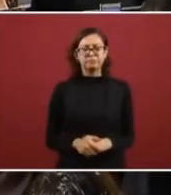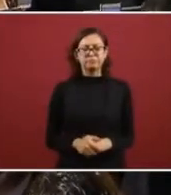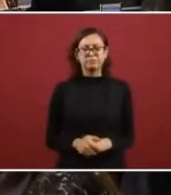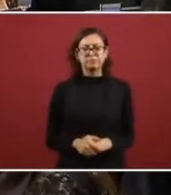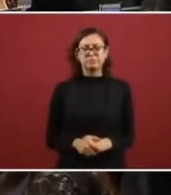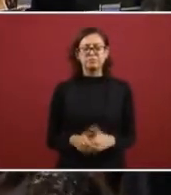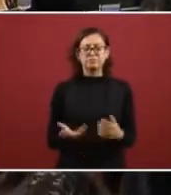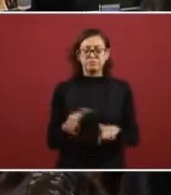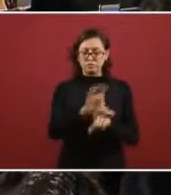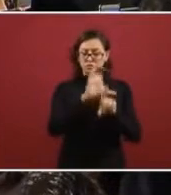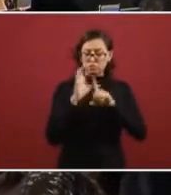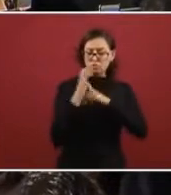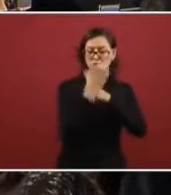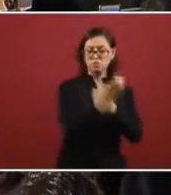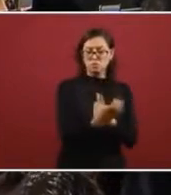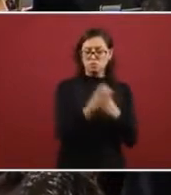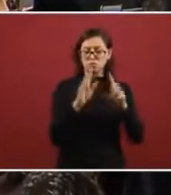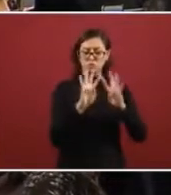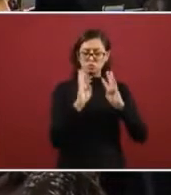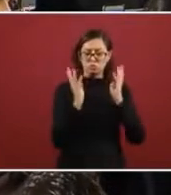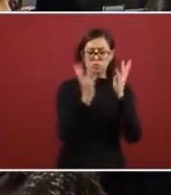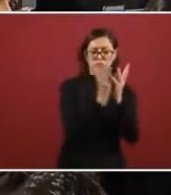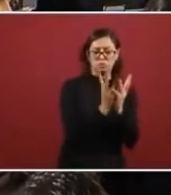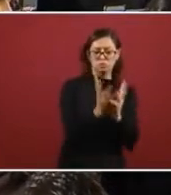the public.